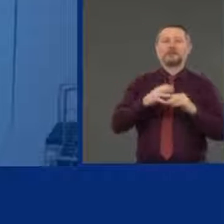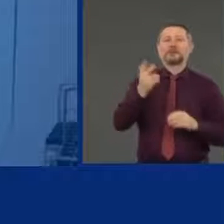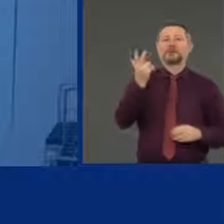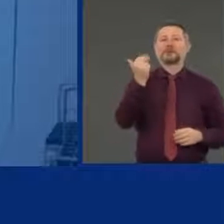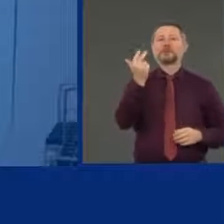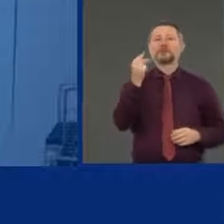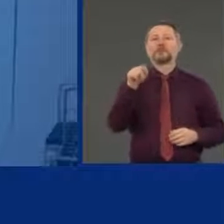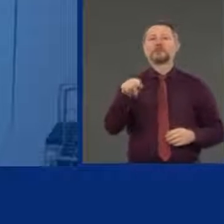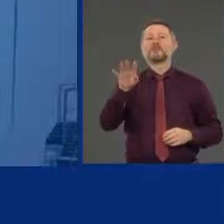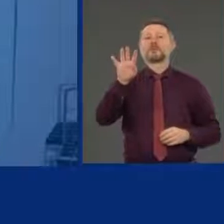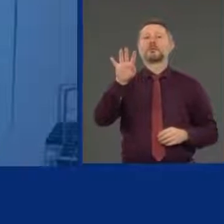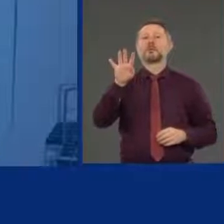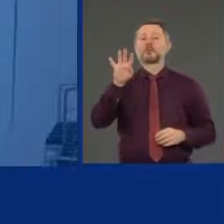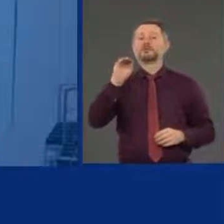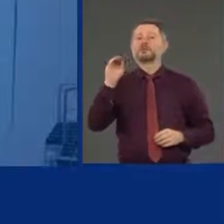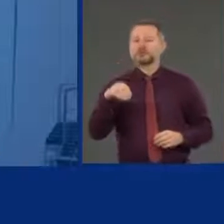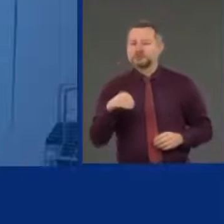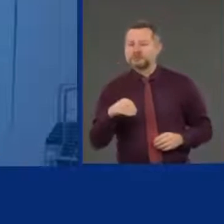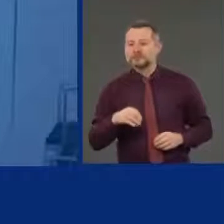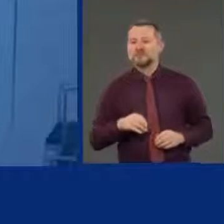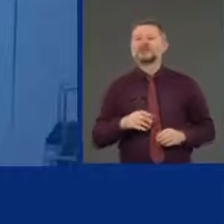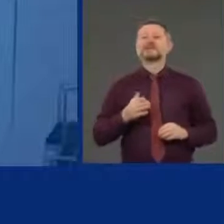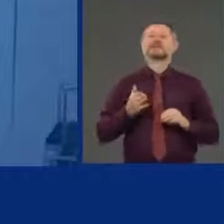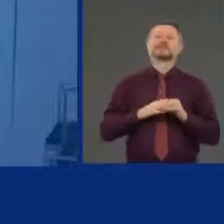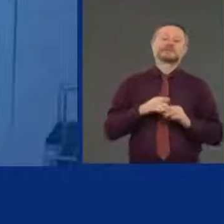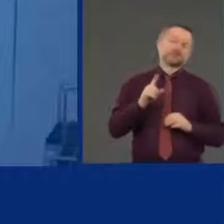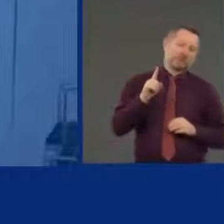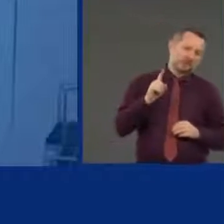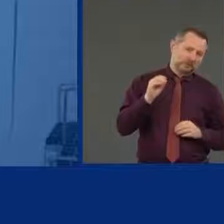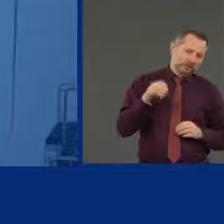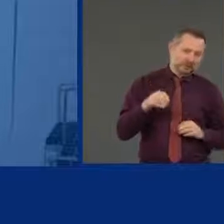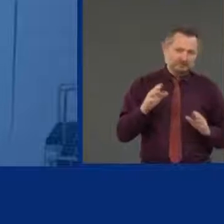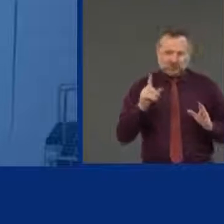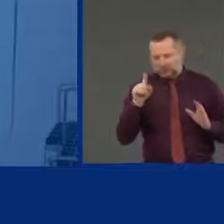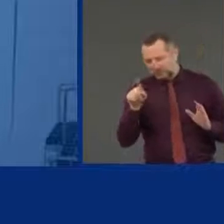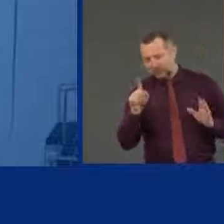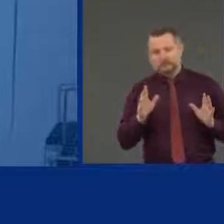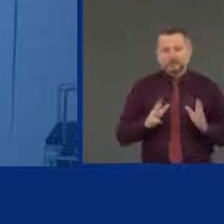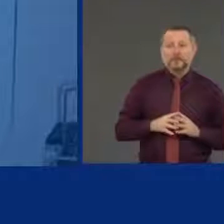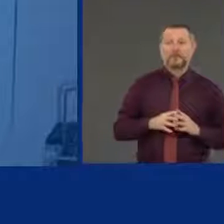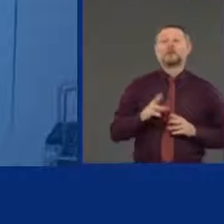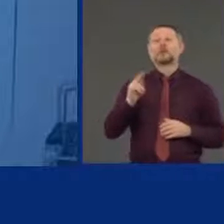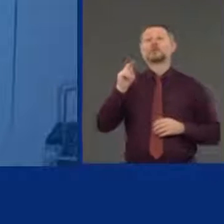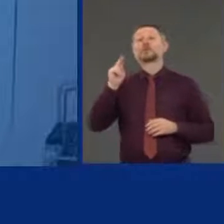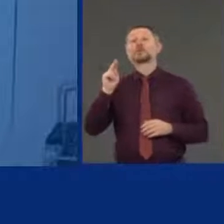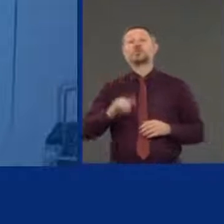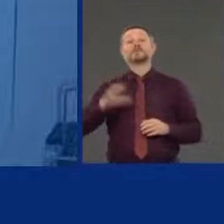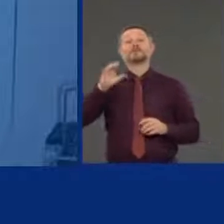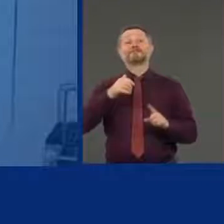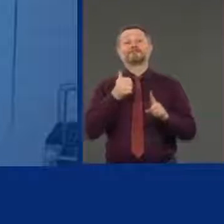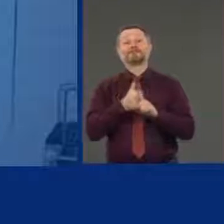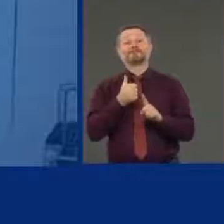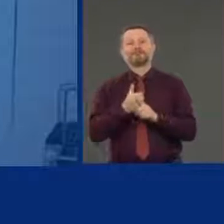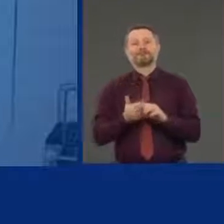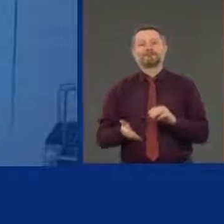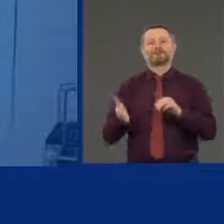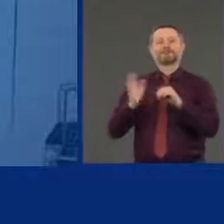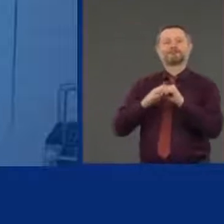So statewide, we've gone up a point. New York City has gone up